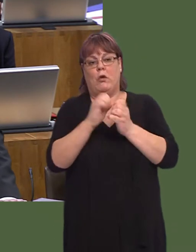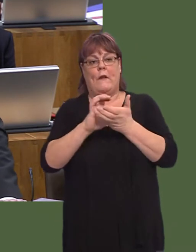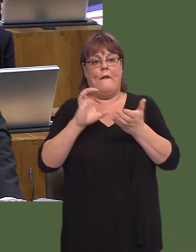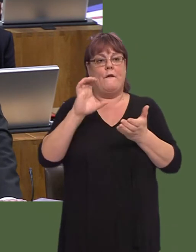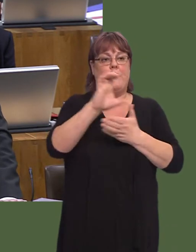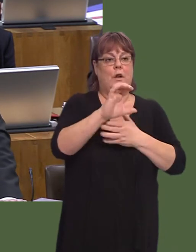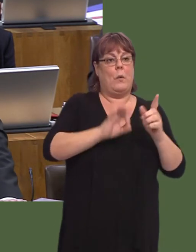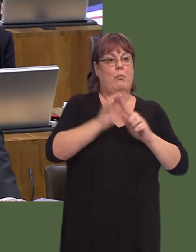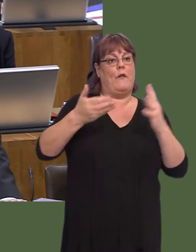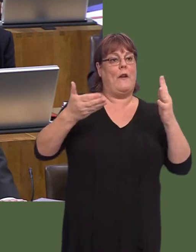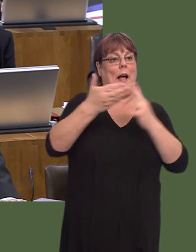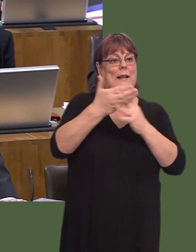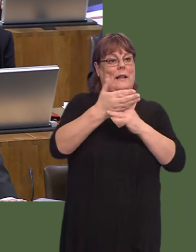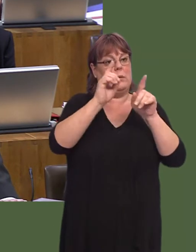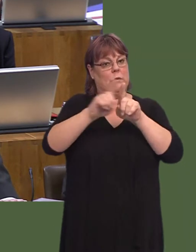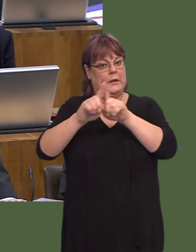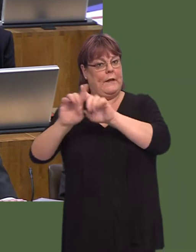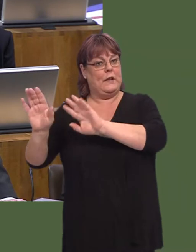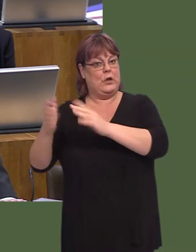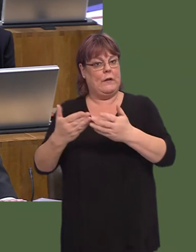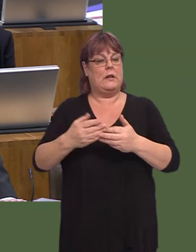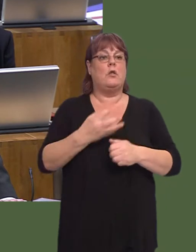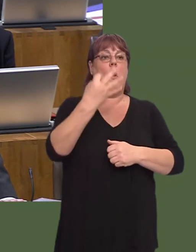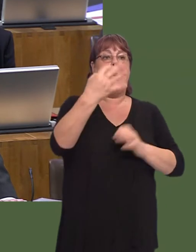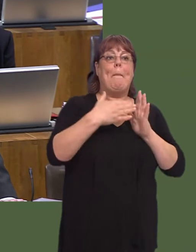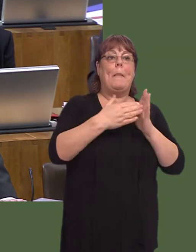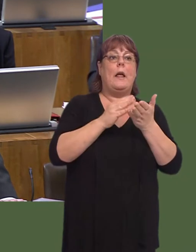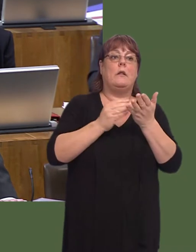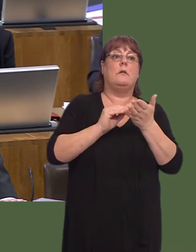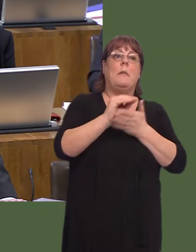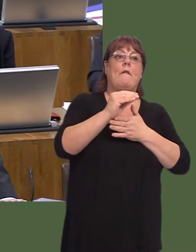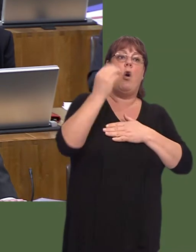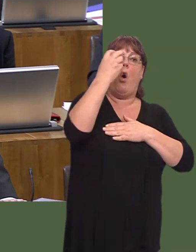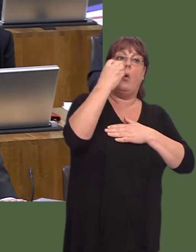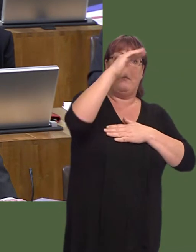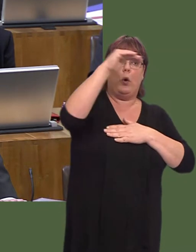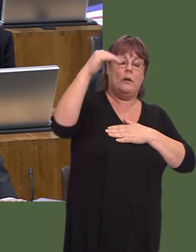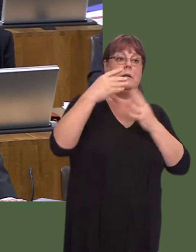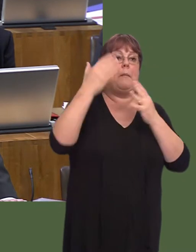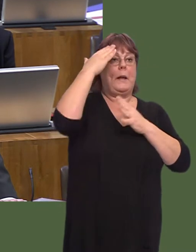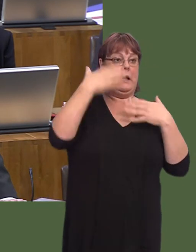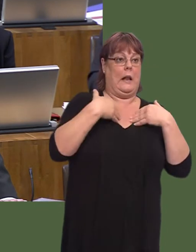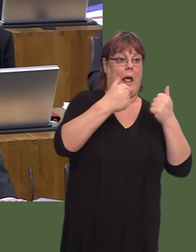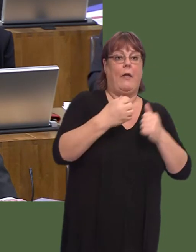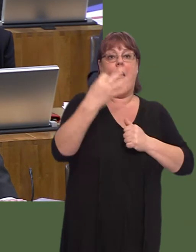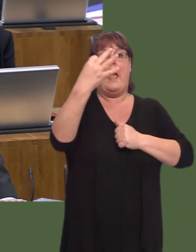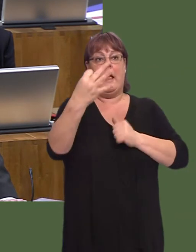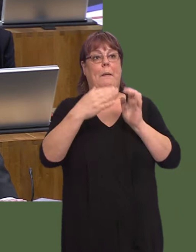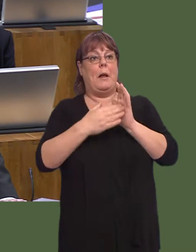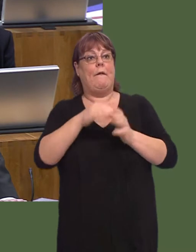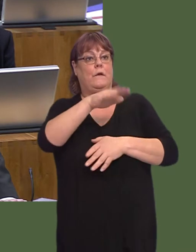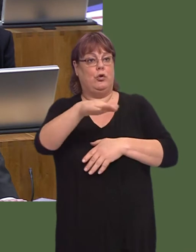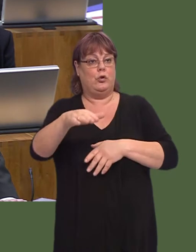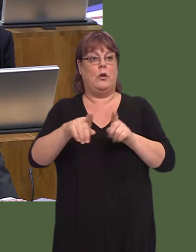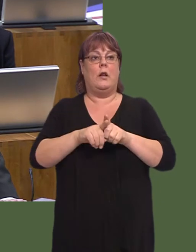been targeted at improving access to a number of specific services. So £8 million a year for older persons' mental health, the £8 million I've mentioned for